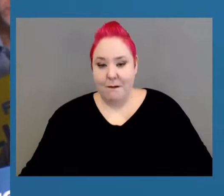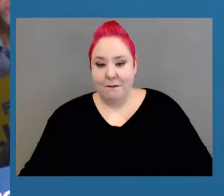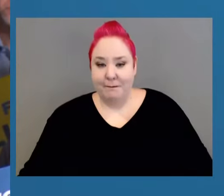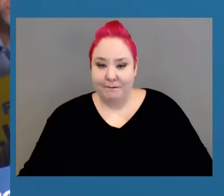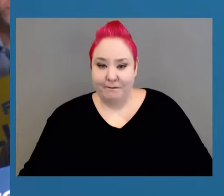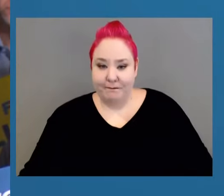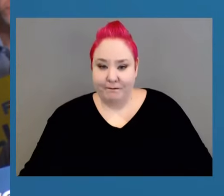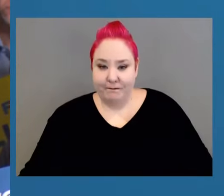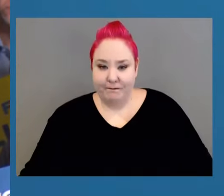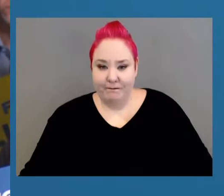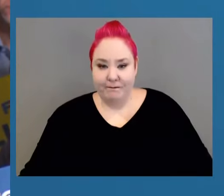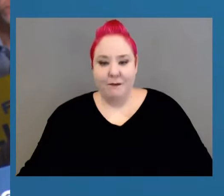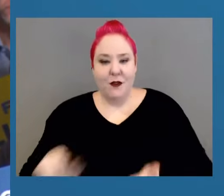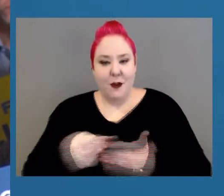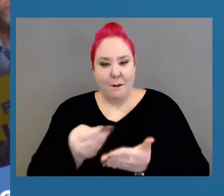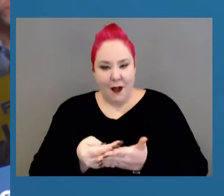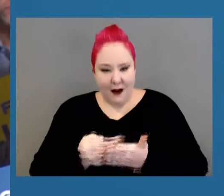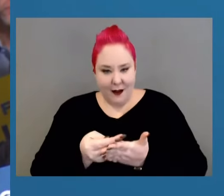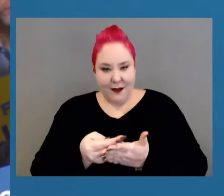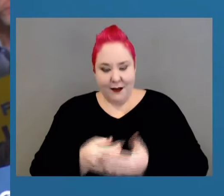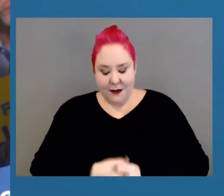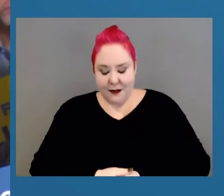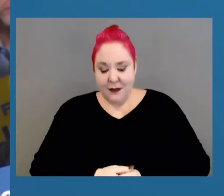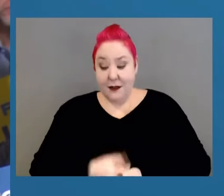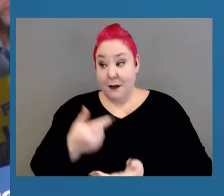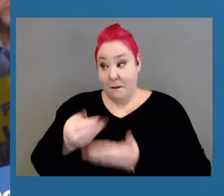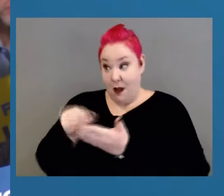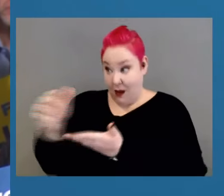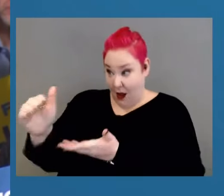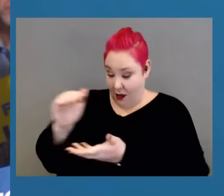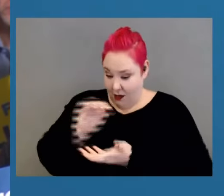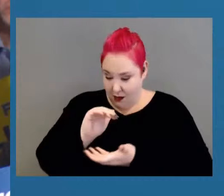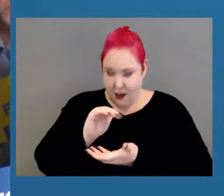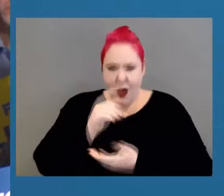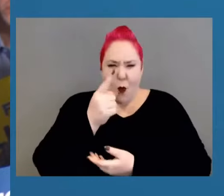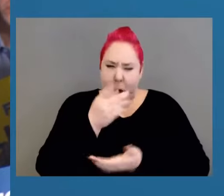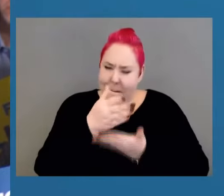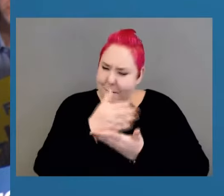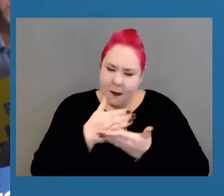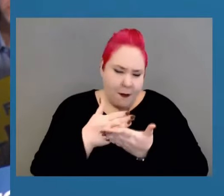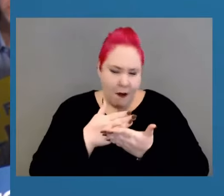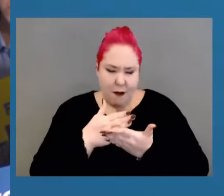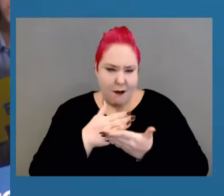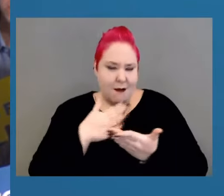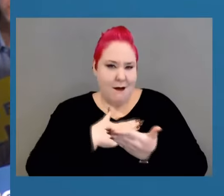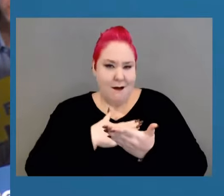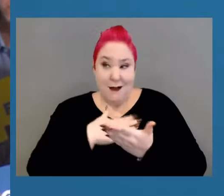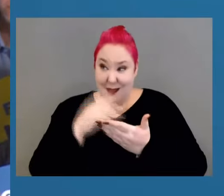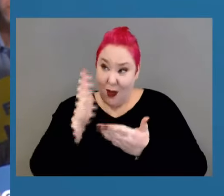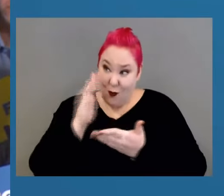The money I receive is one piece of the puzzle that helps every month.